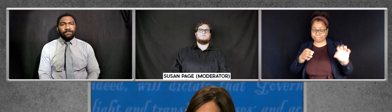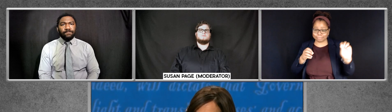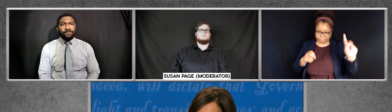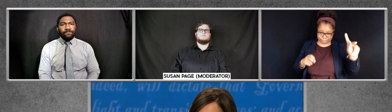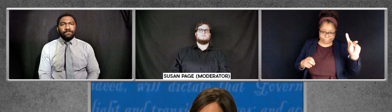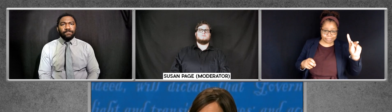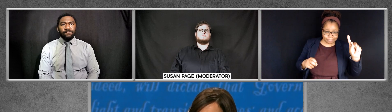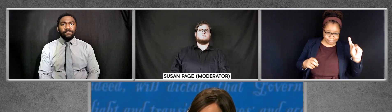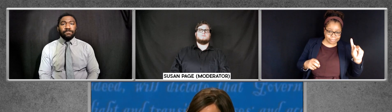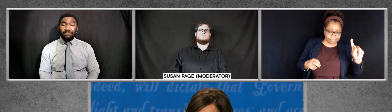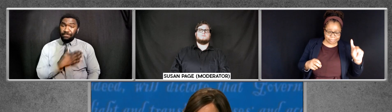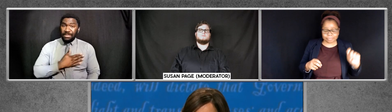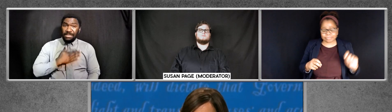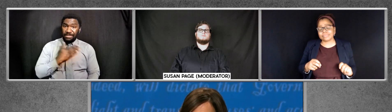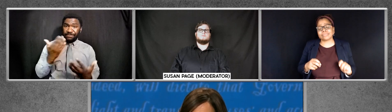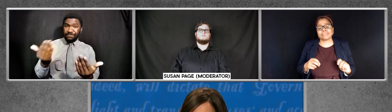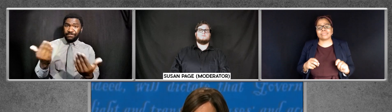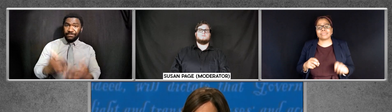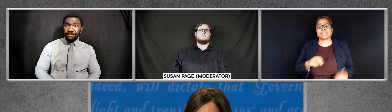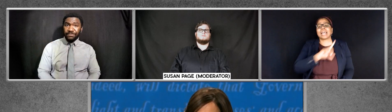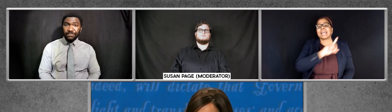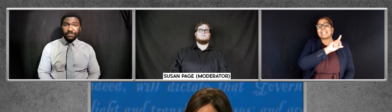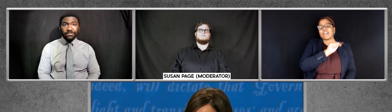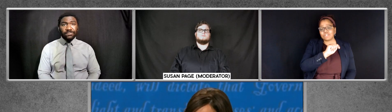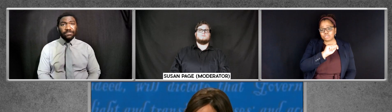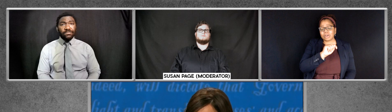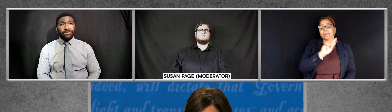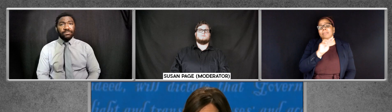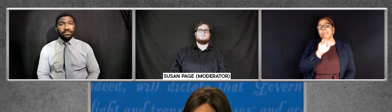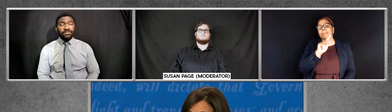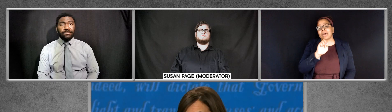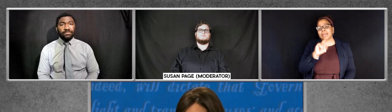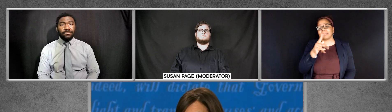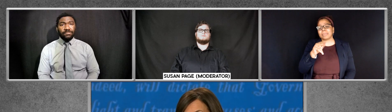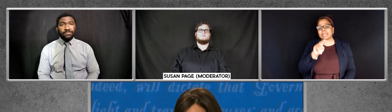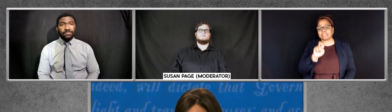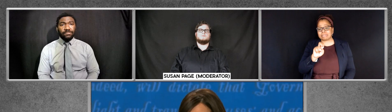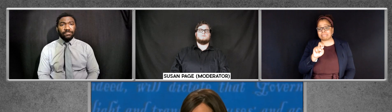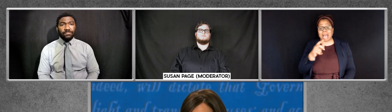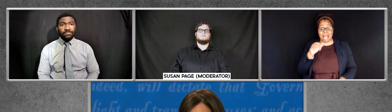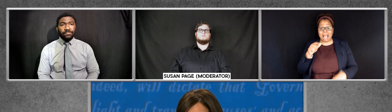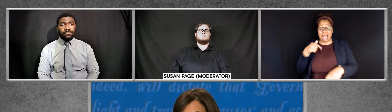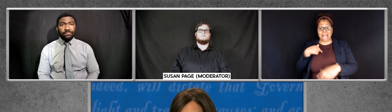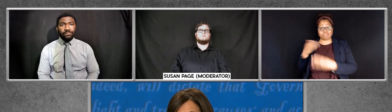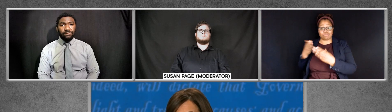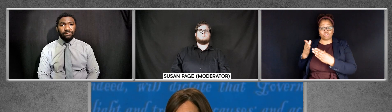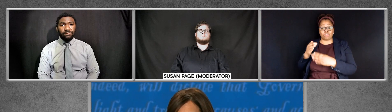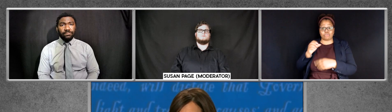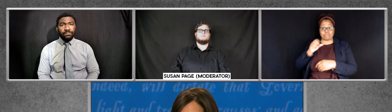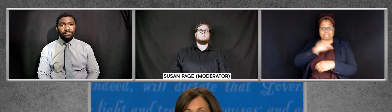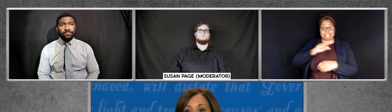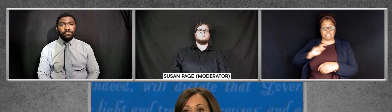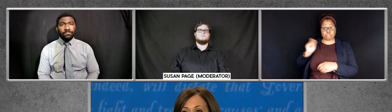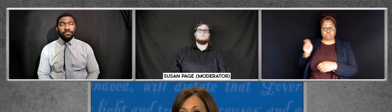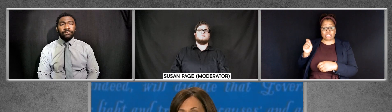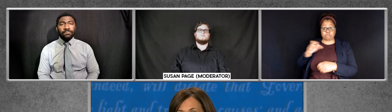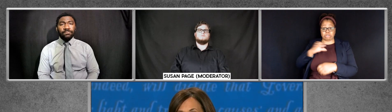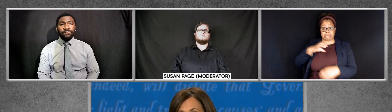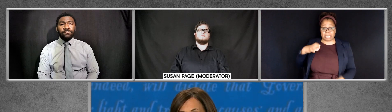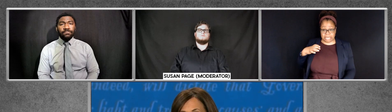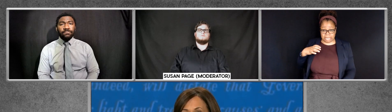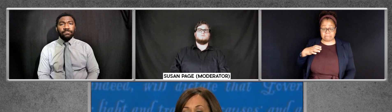So the Trump-Pence administration has been, because I sit on the Senate Judiciary Committee, Susan, as you mentioned, and I've